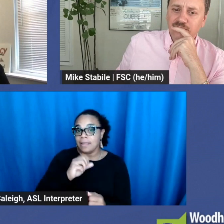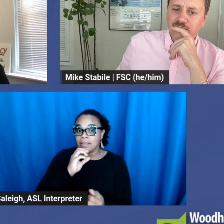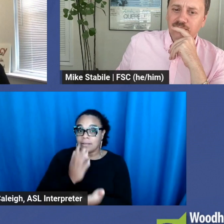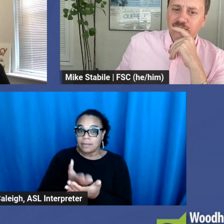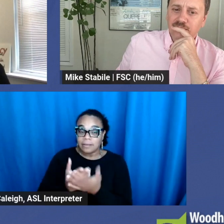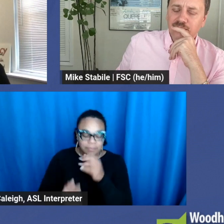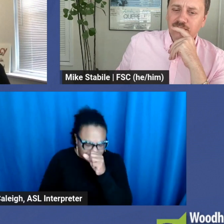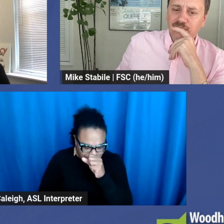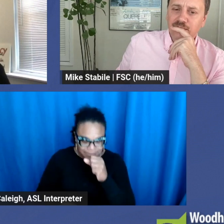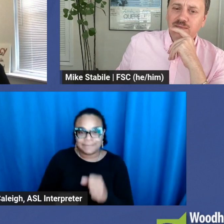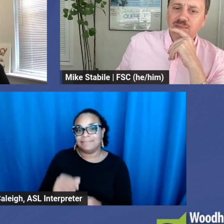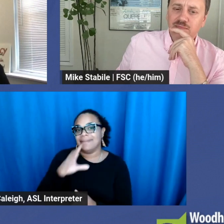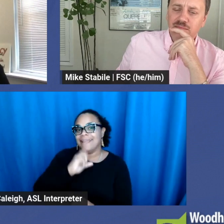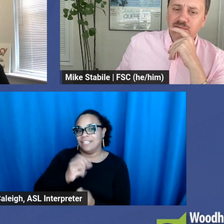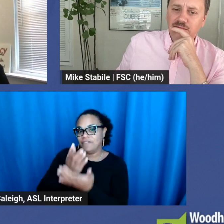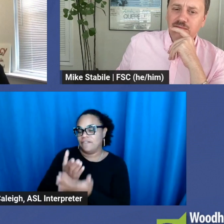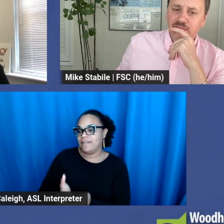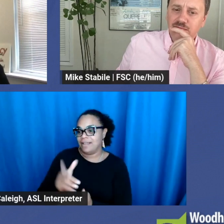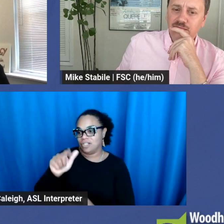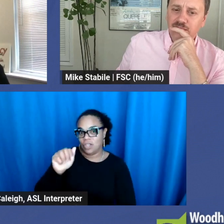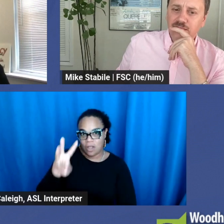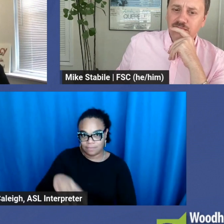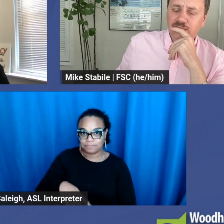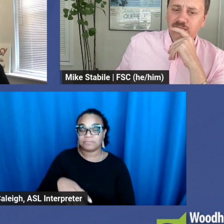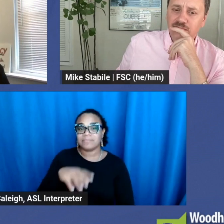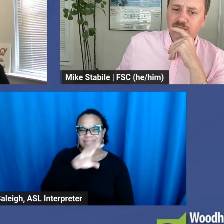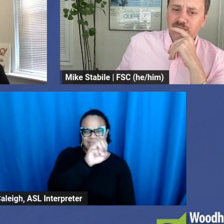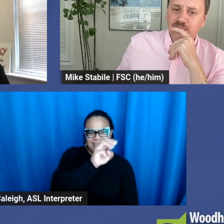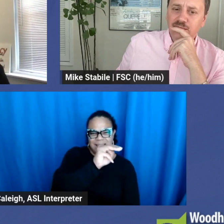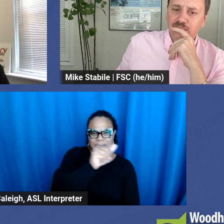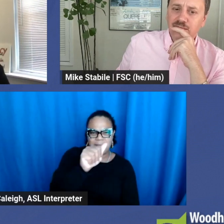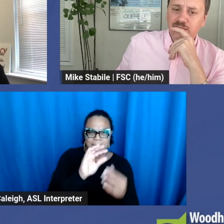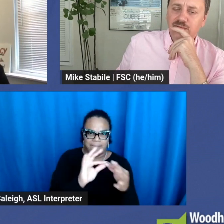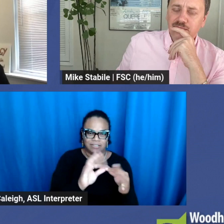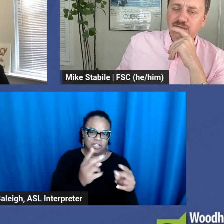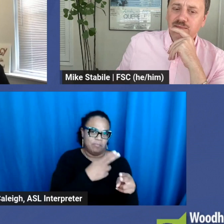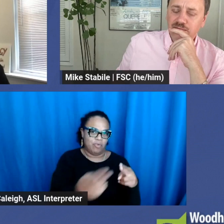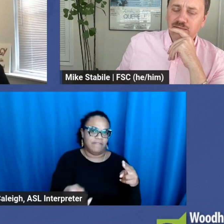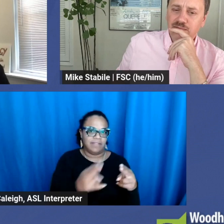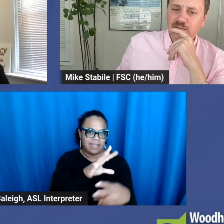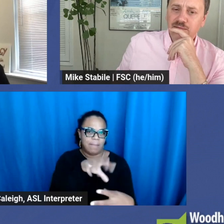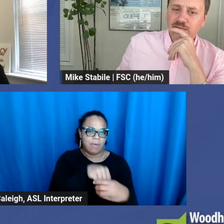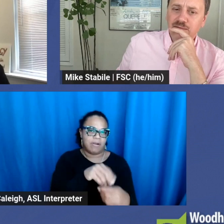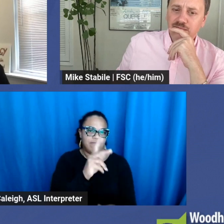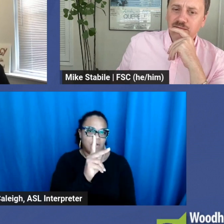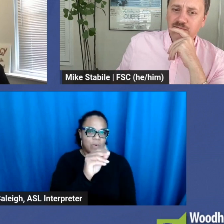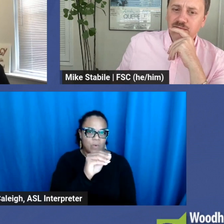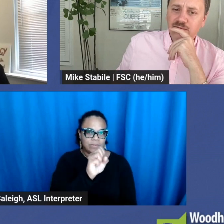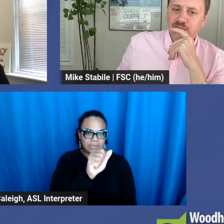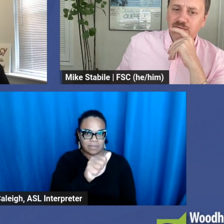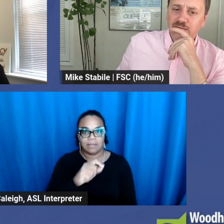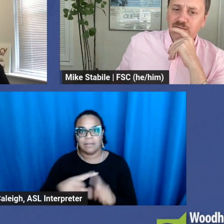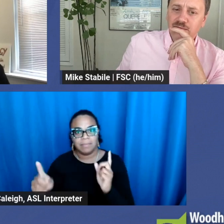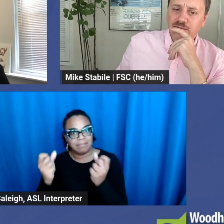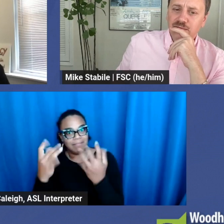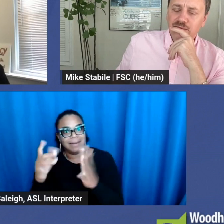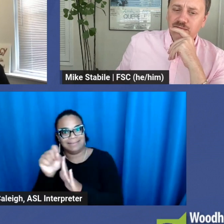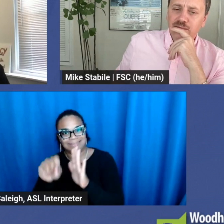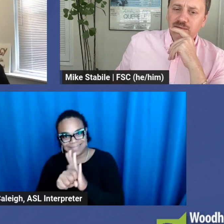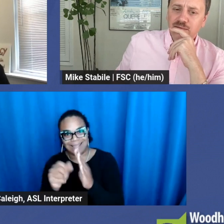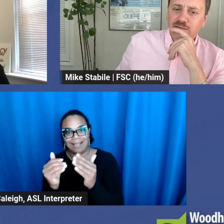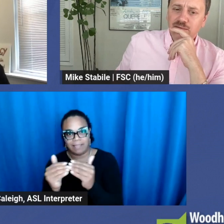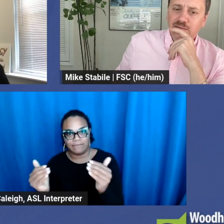laws. Emma mentioned this very briefly as a part of COSA, but there's a whole set of state level laws that deal directly with